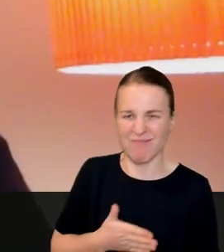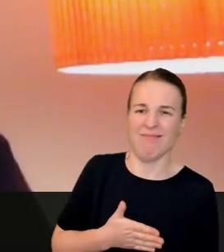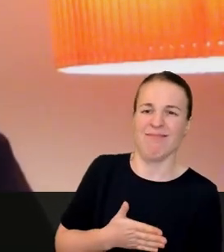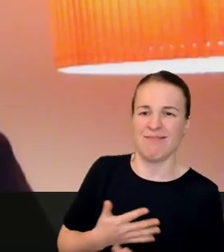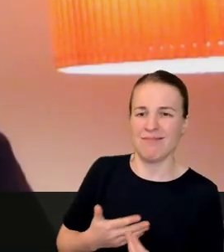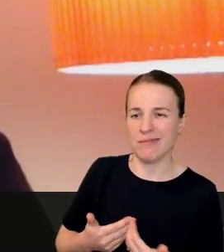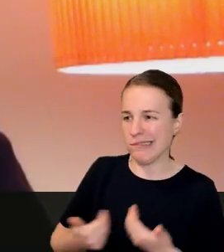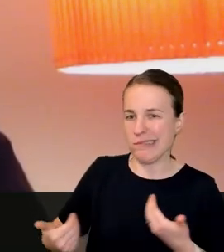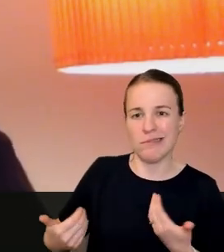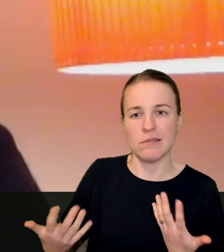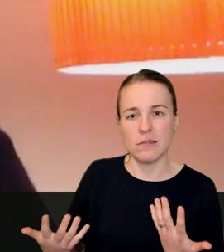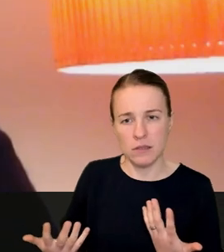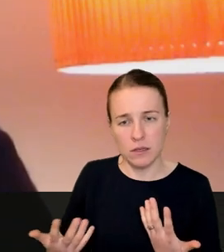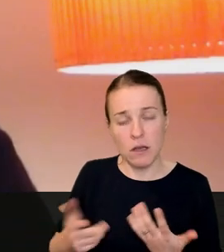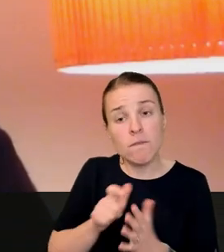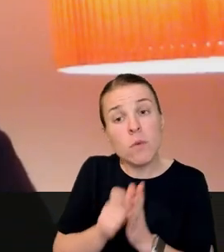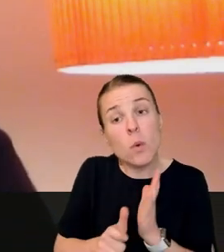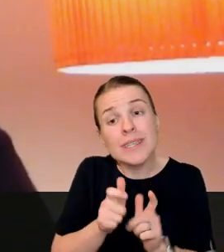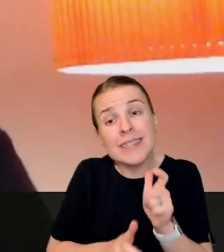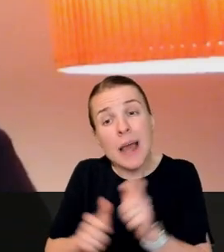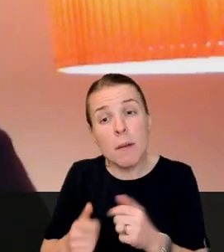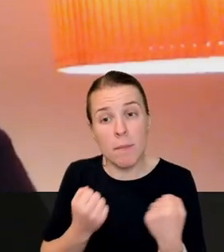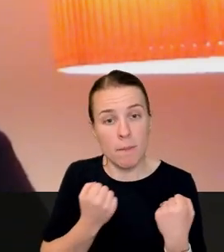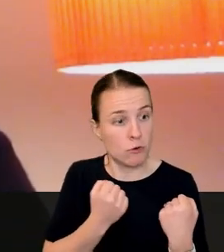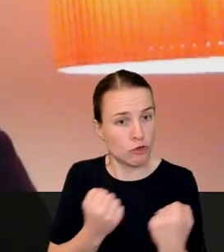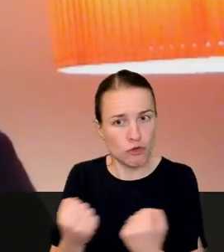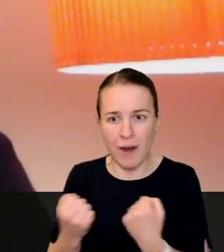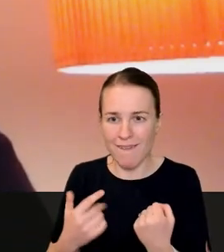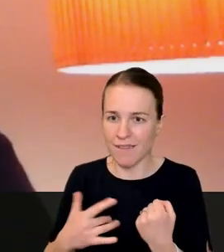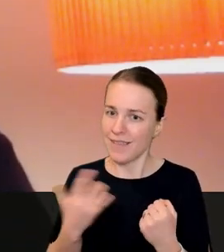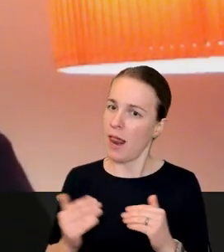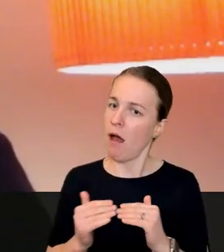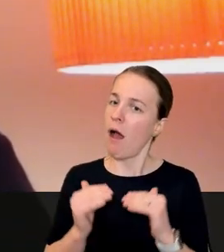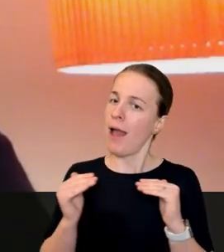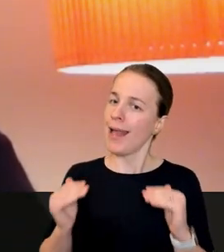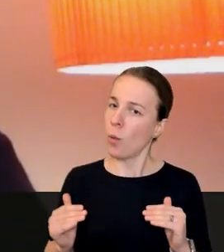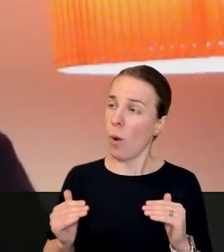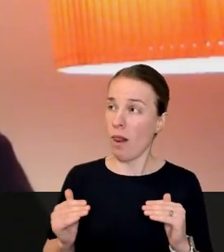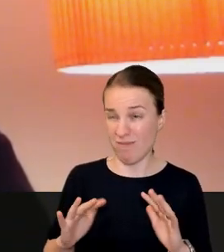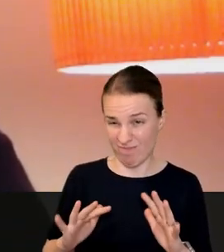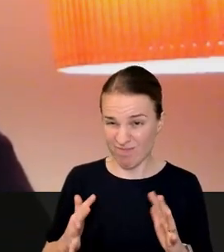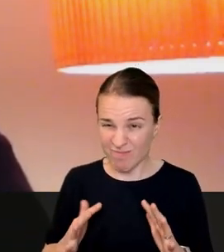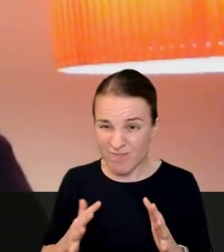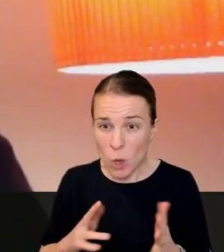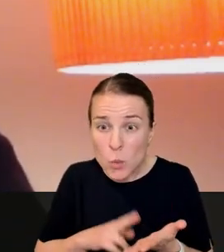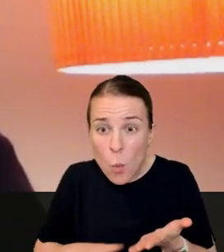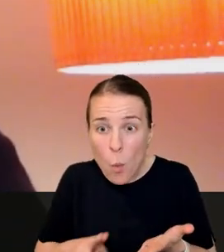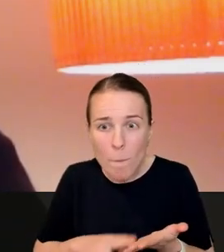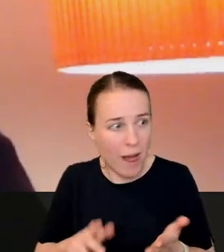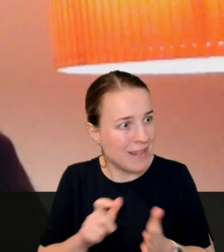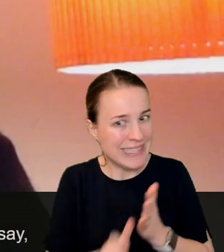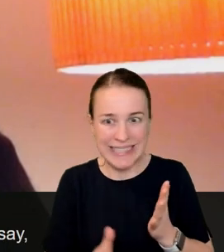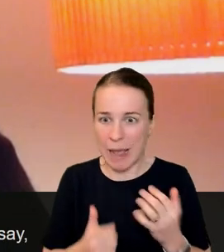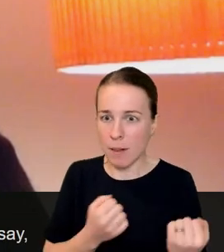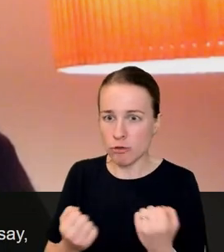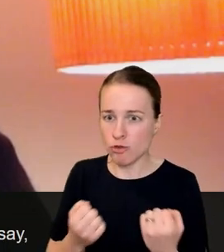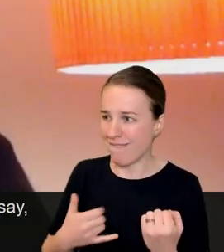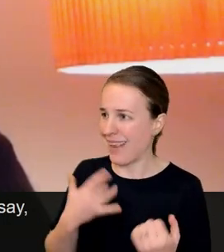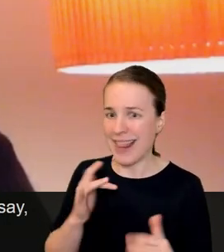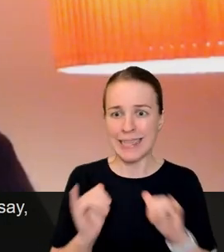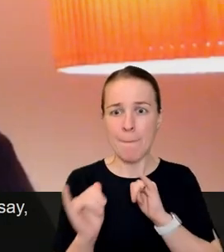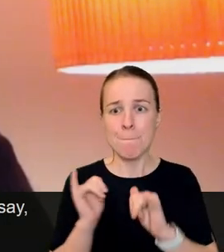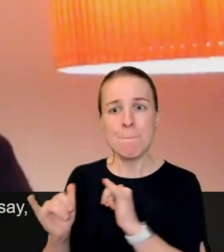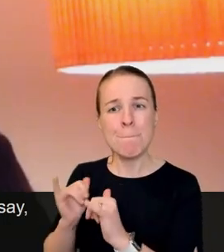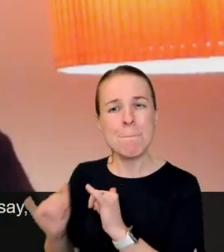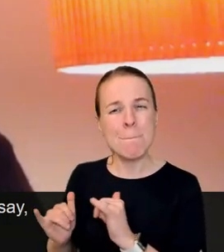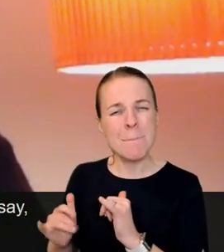lot of disabled people makes us feel equal and, dare I say, normal. This seems to be undermined by these